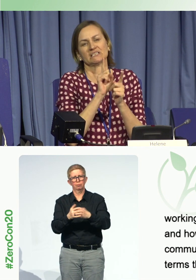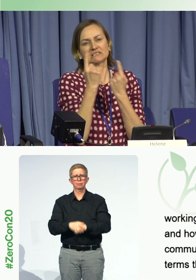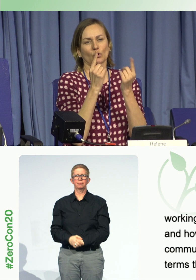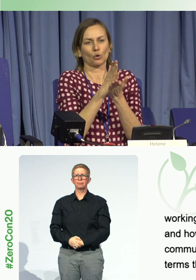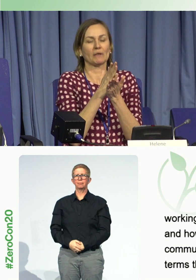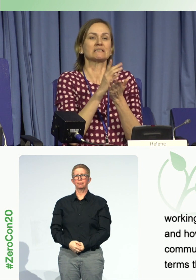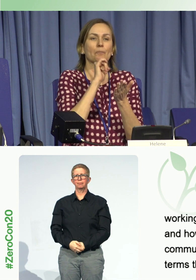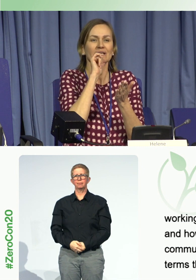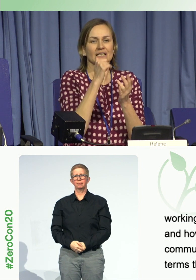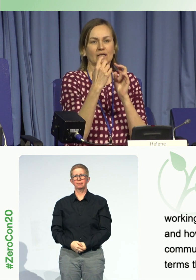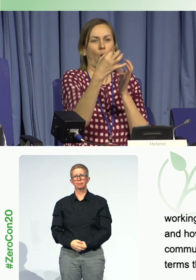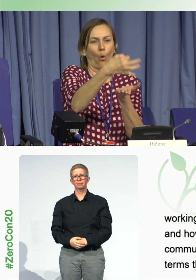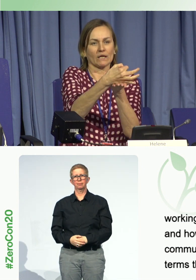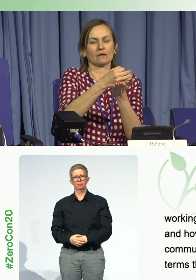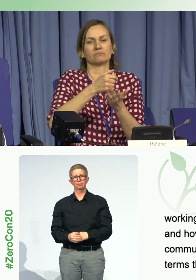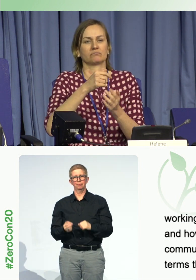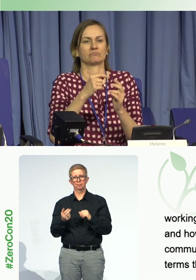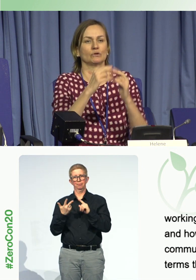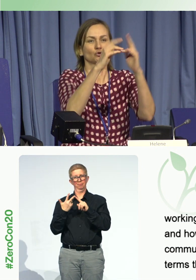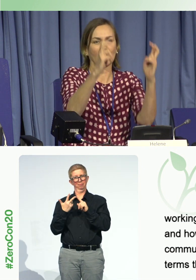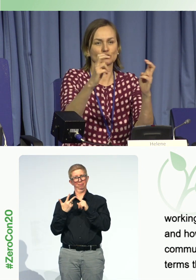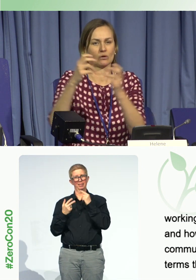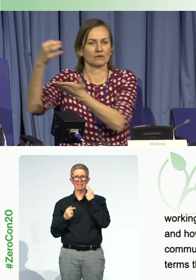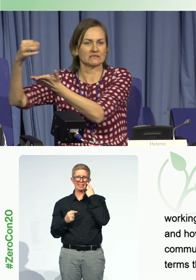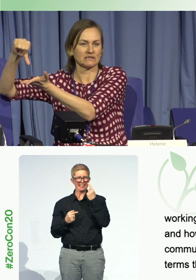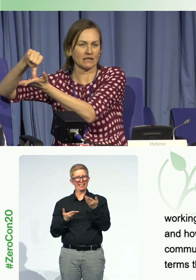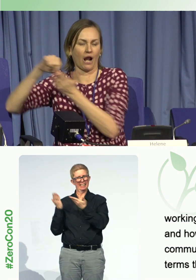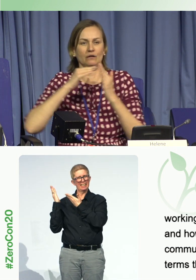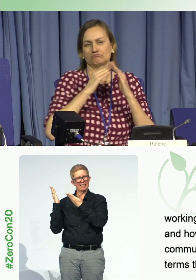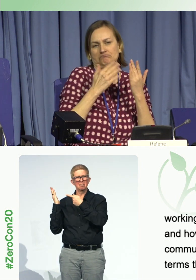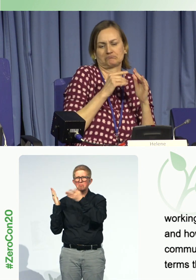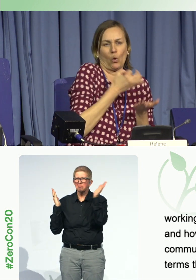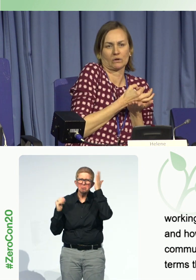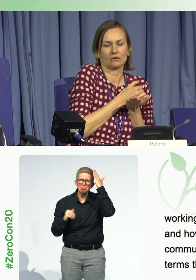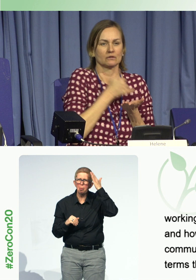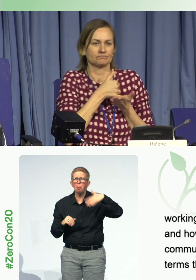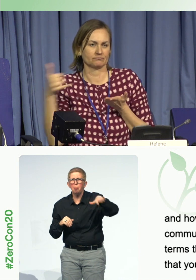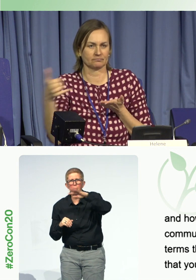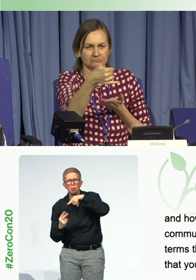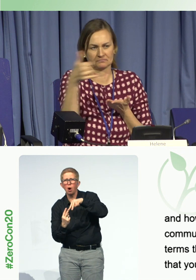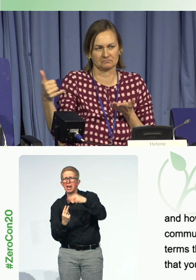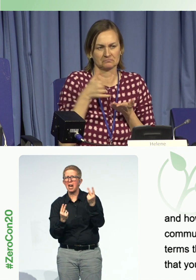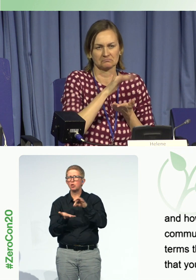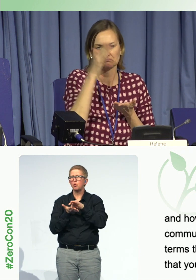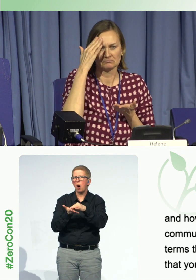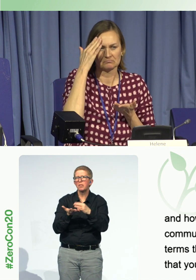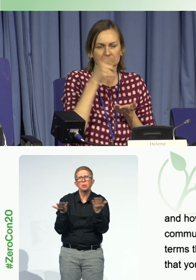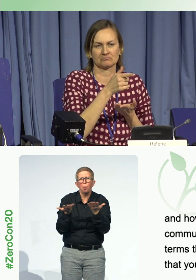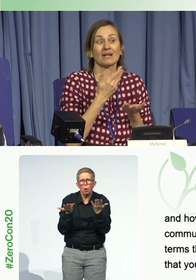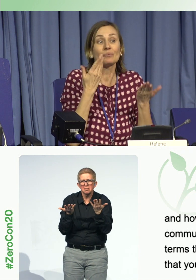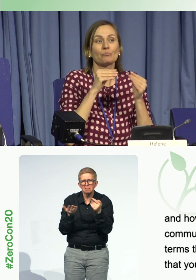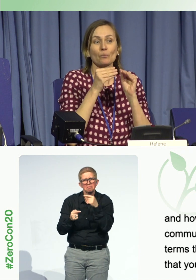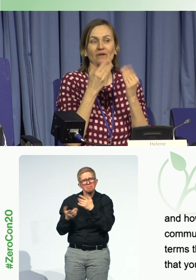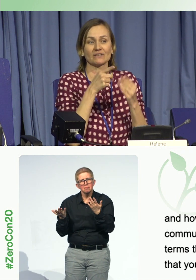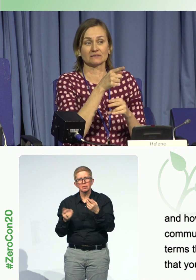That's a VRS service that we have that you might be familiar with, but it's not a single location. It's not restricted